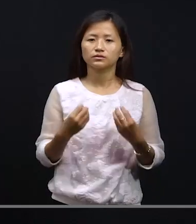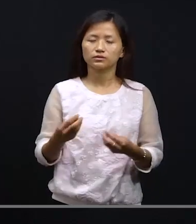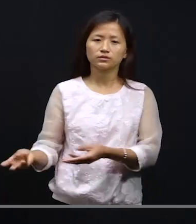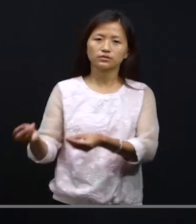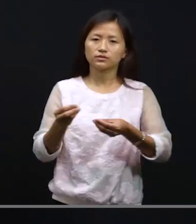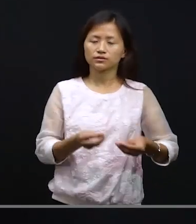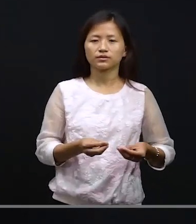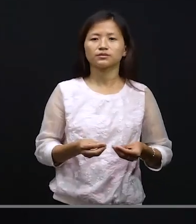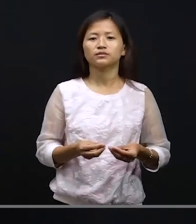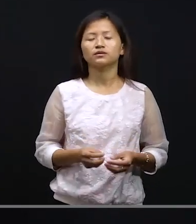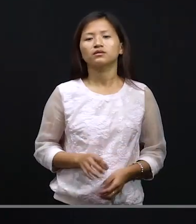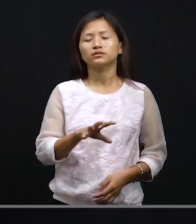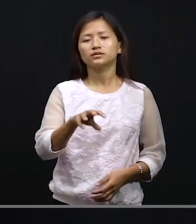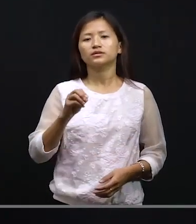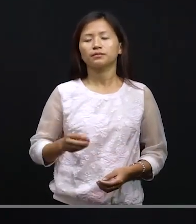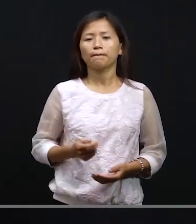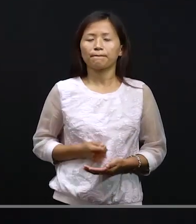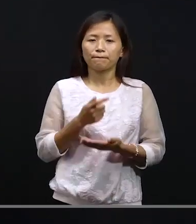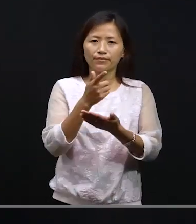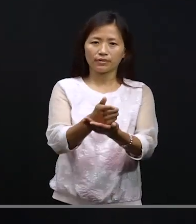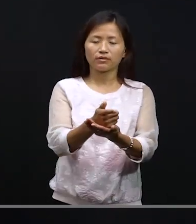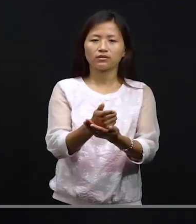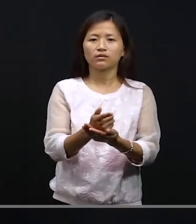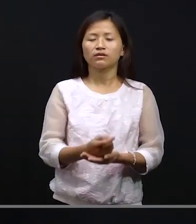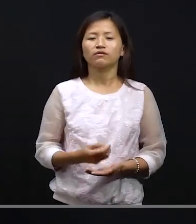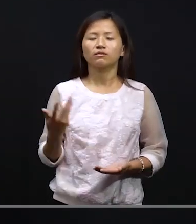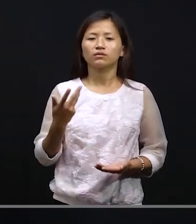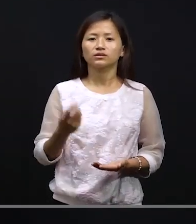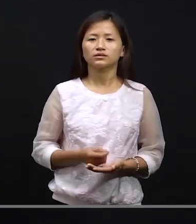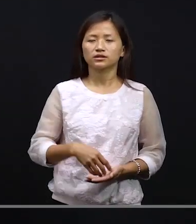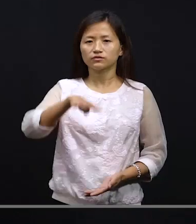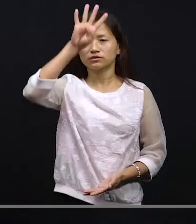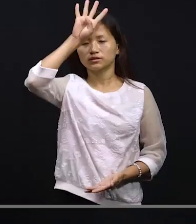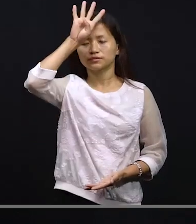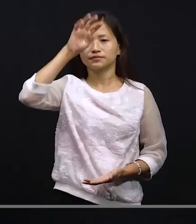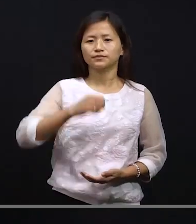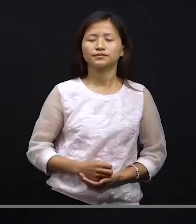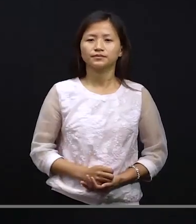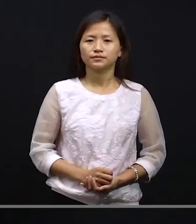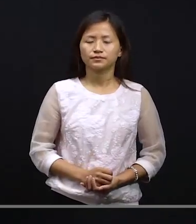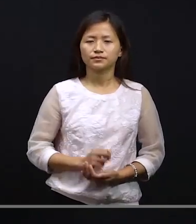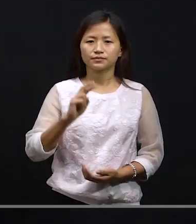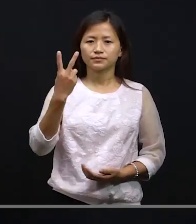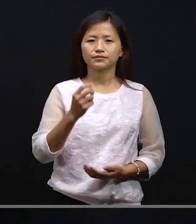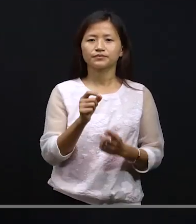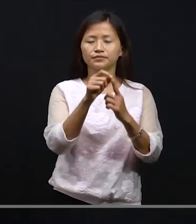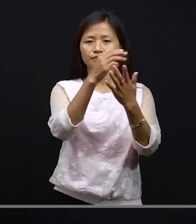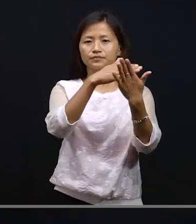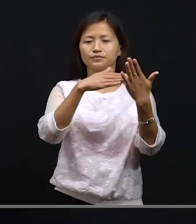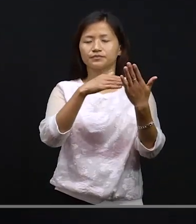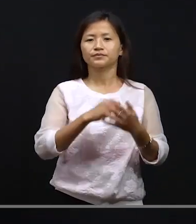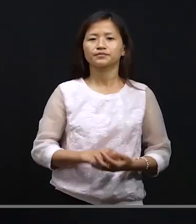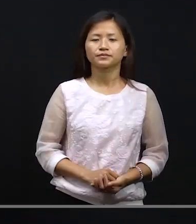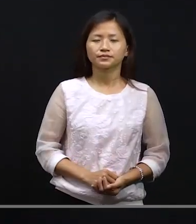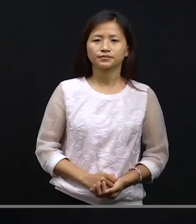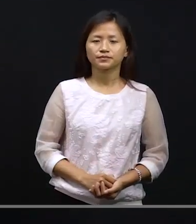okay? That means to take him and also pay him for what he does for the king. And in the second paragraph, I'm not going to be reading this.